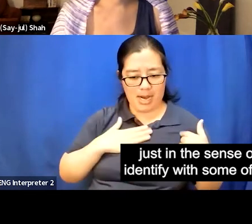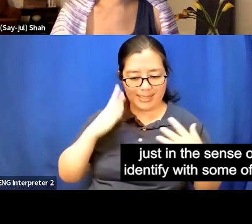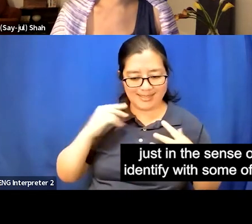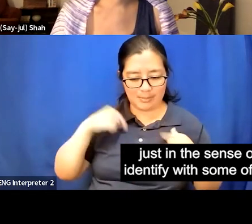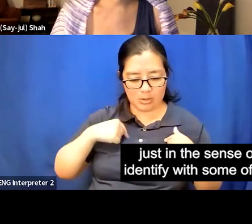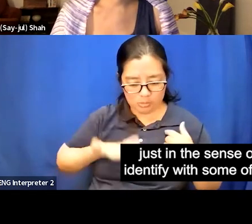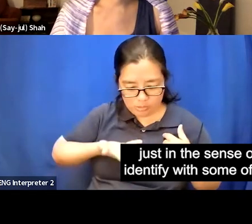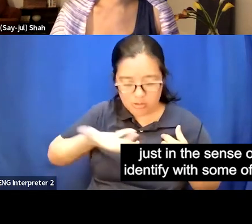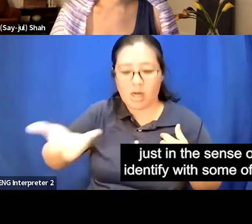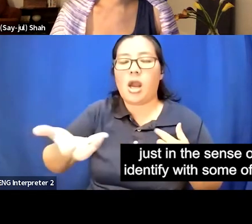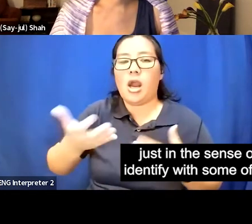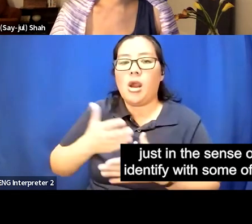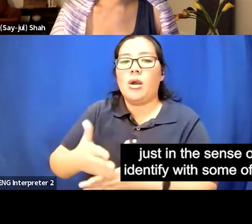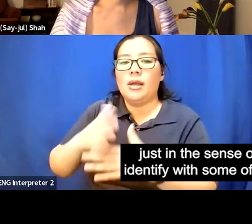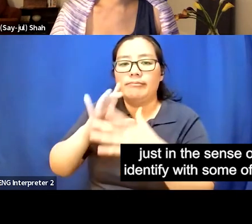maybe being able to